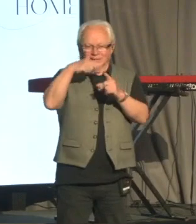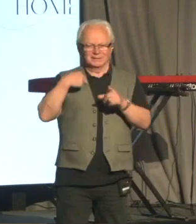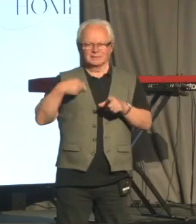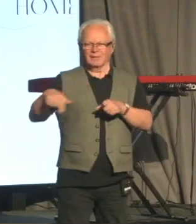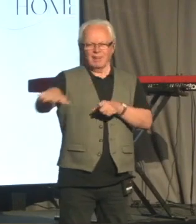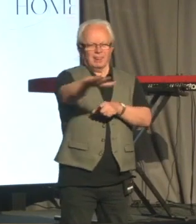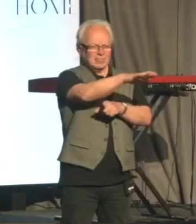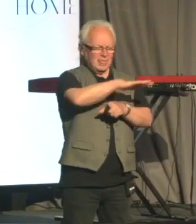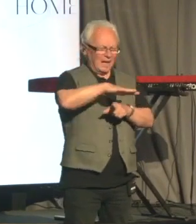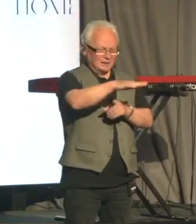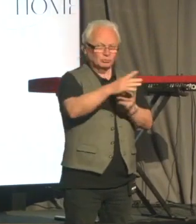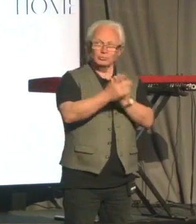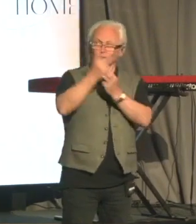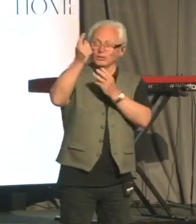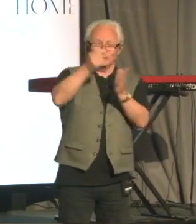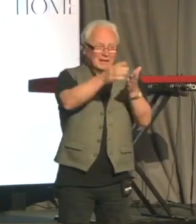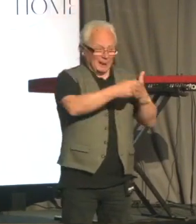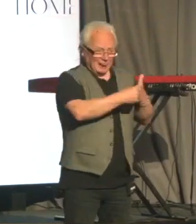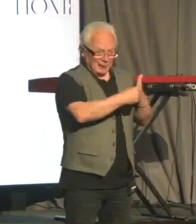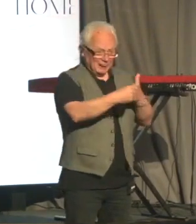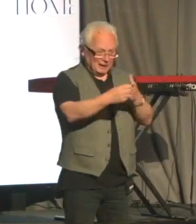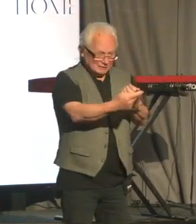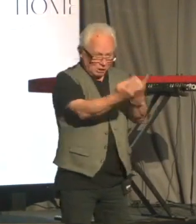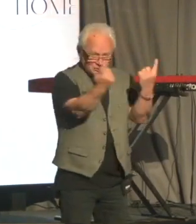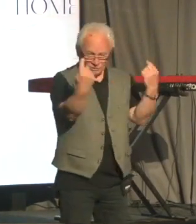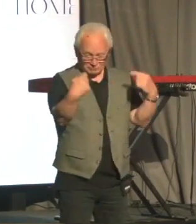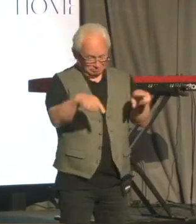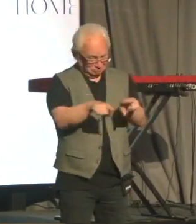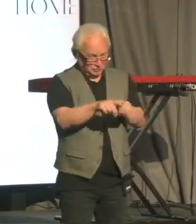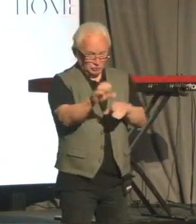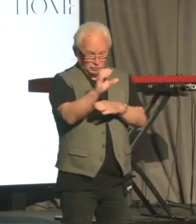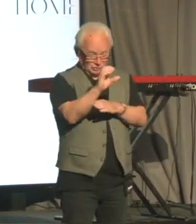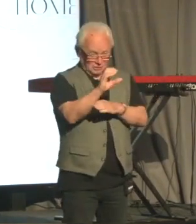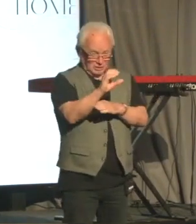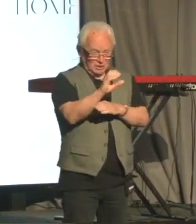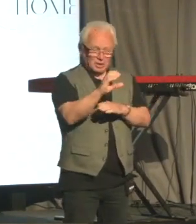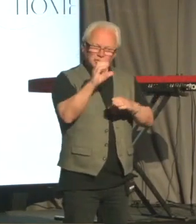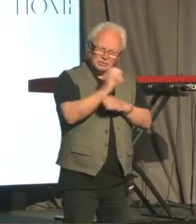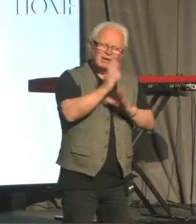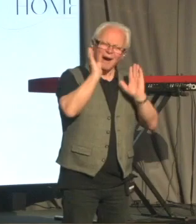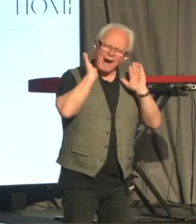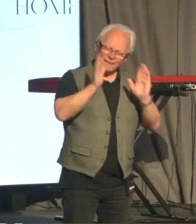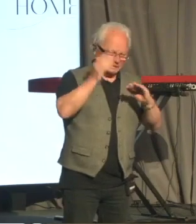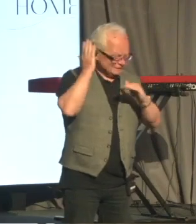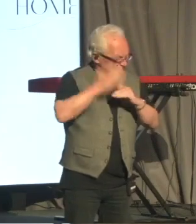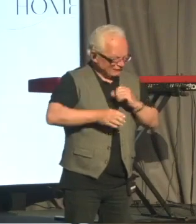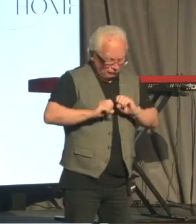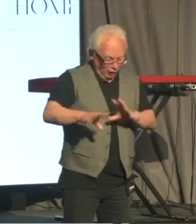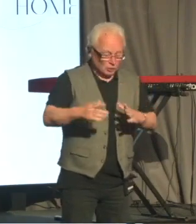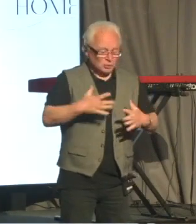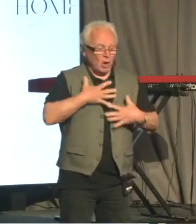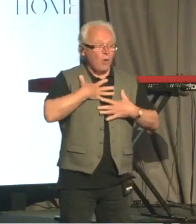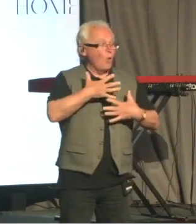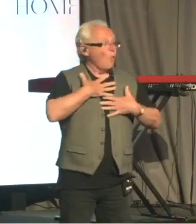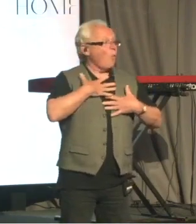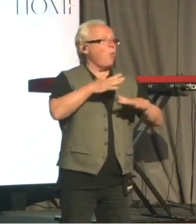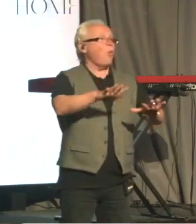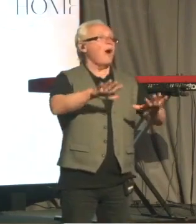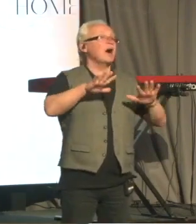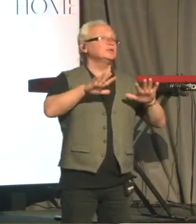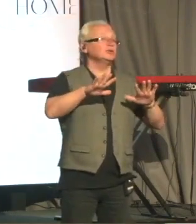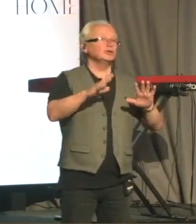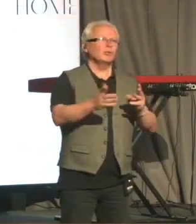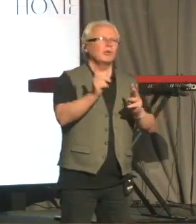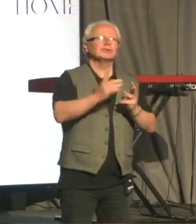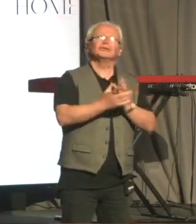has led us into. Church, may we never lose the wonder of what God